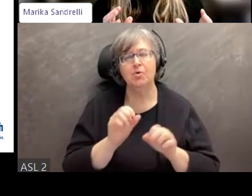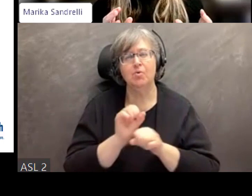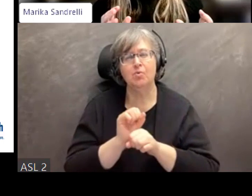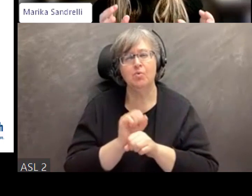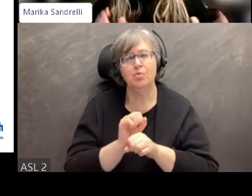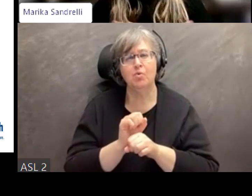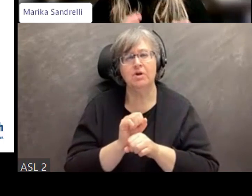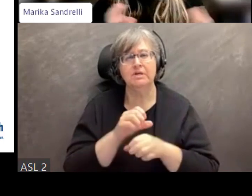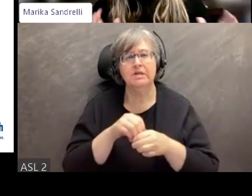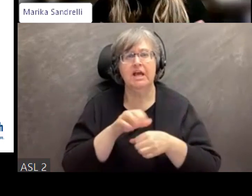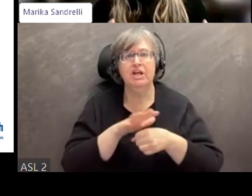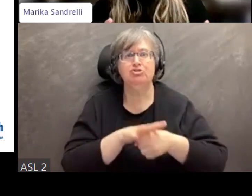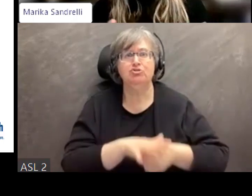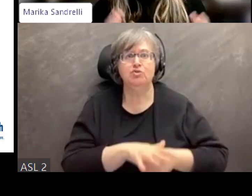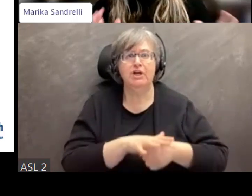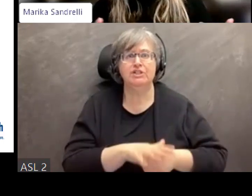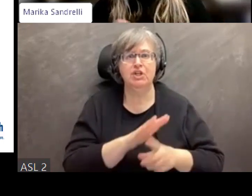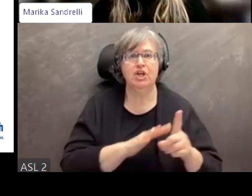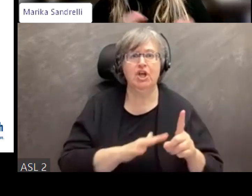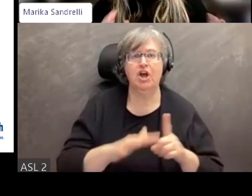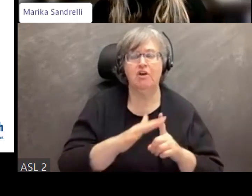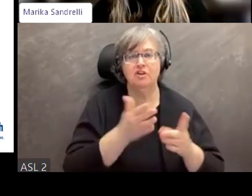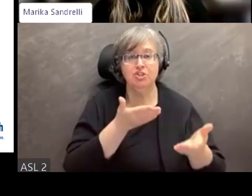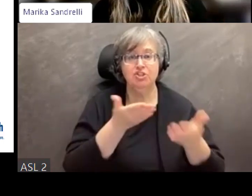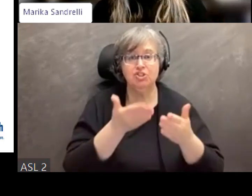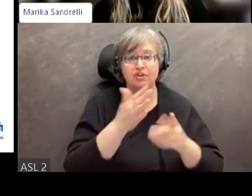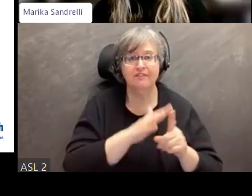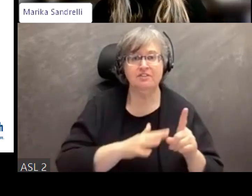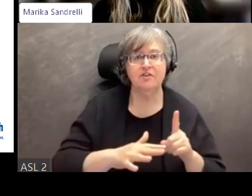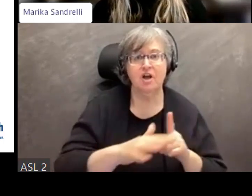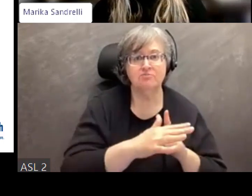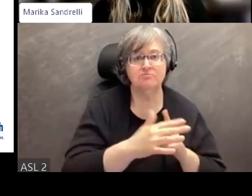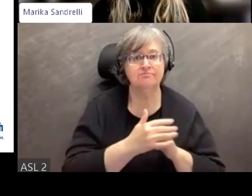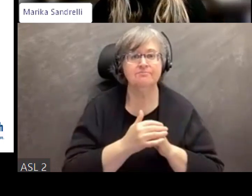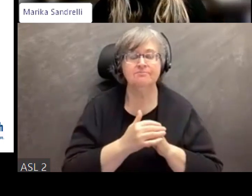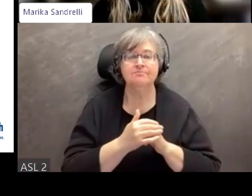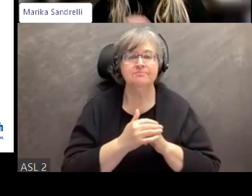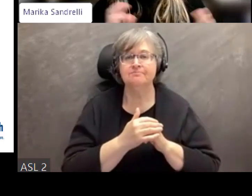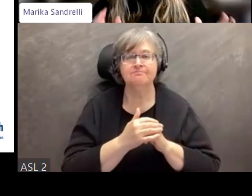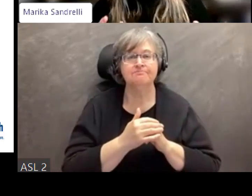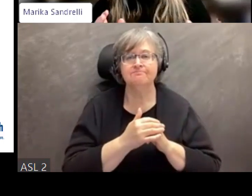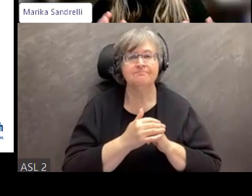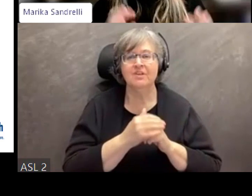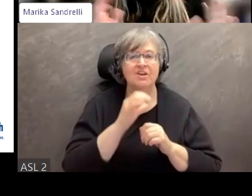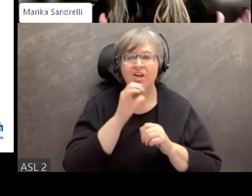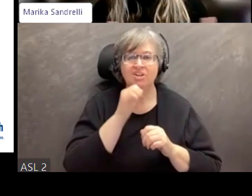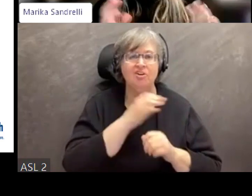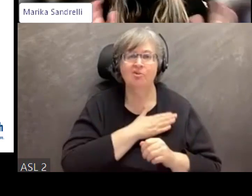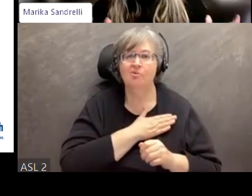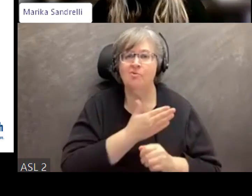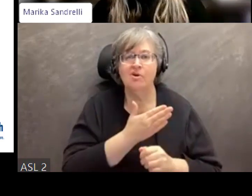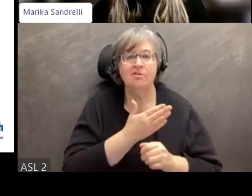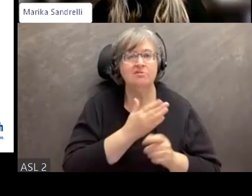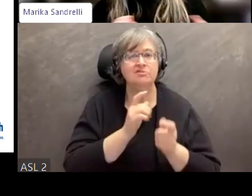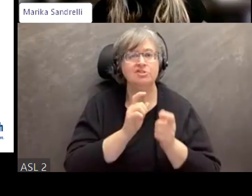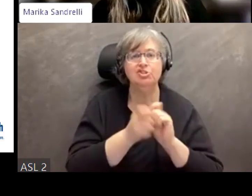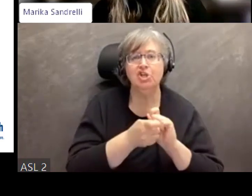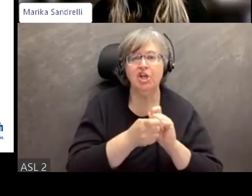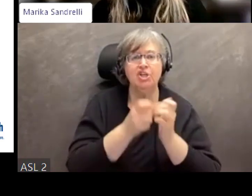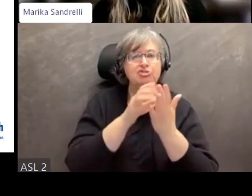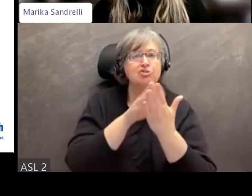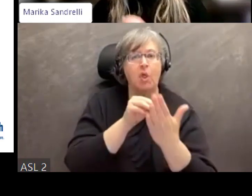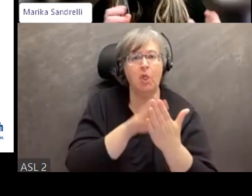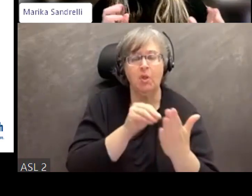that are working in distressed context and service environments are not open and receptive to learning